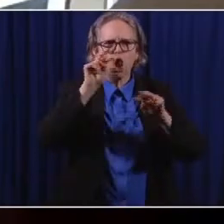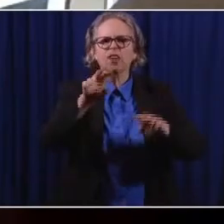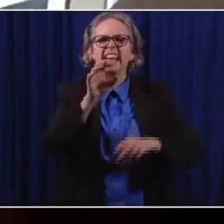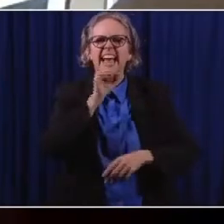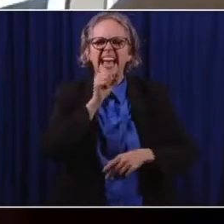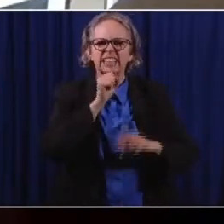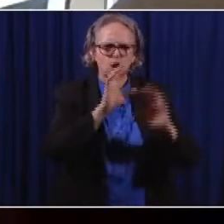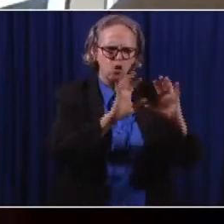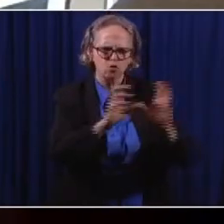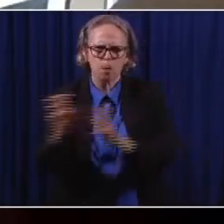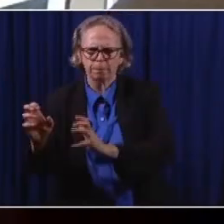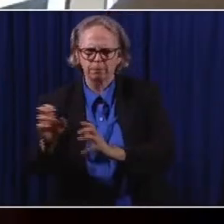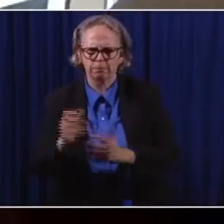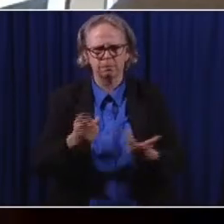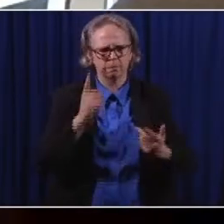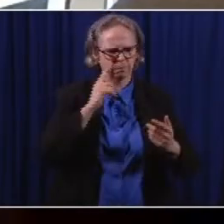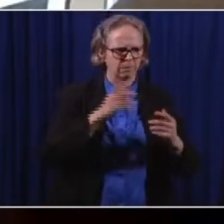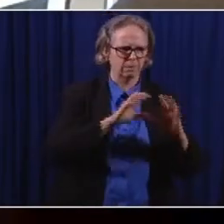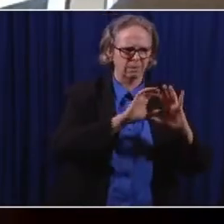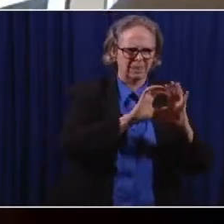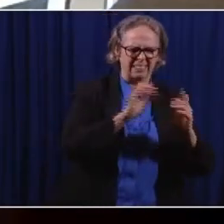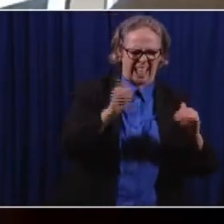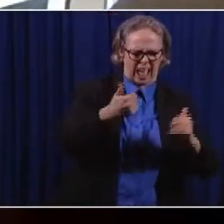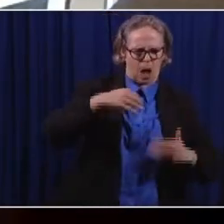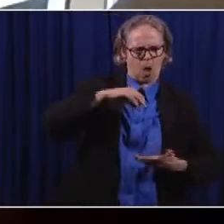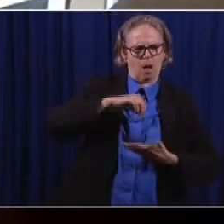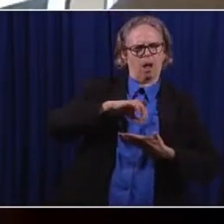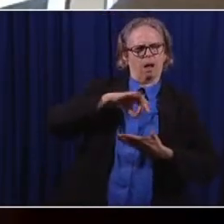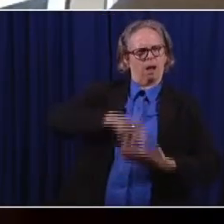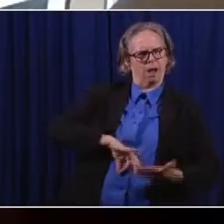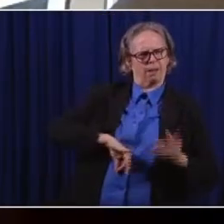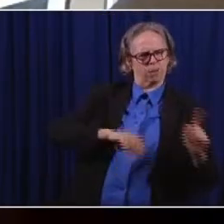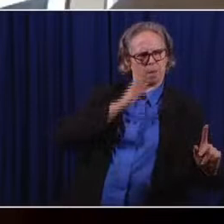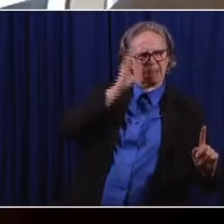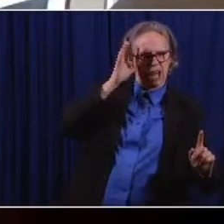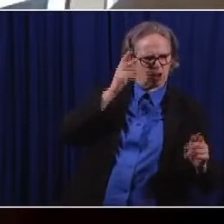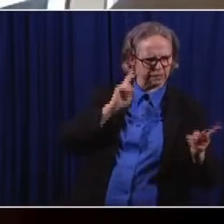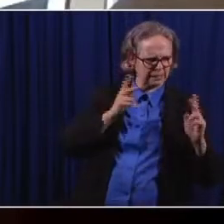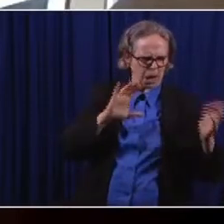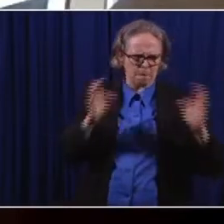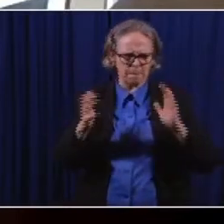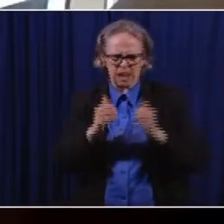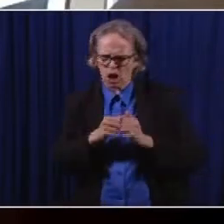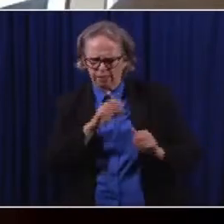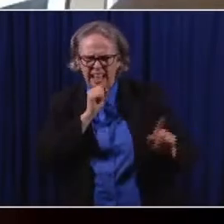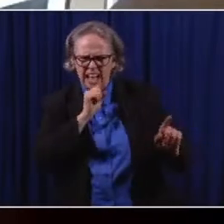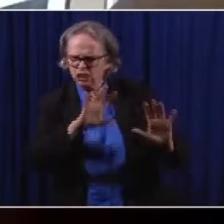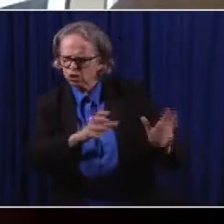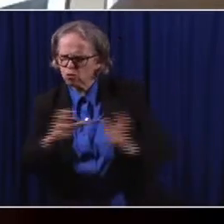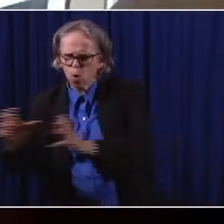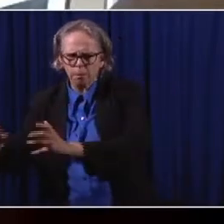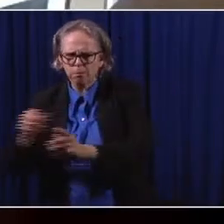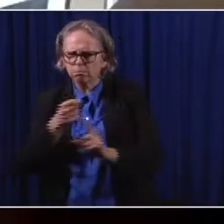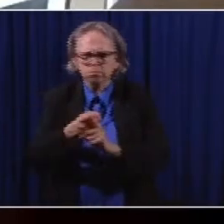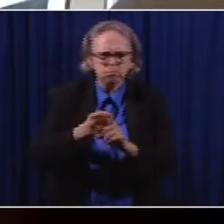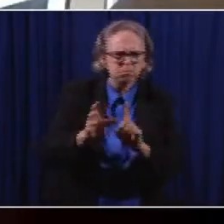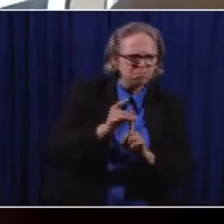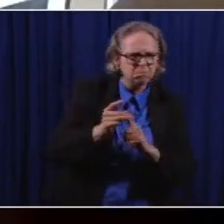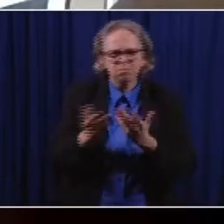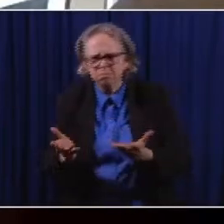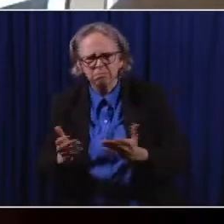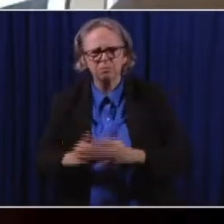incredibly helpful. And again, you'll see that in certain age groups, the rates tend to be a little higher. I would tell parents to look at the region in which they